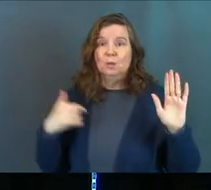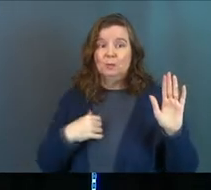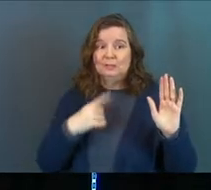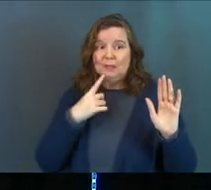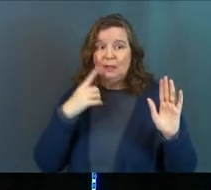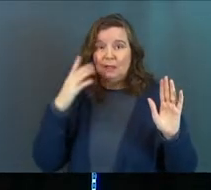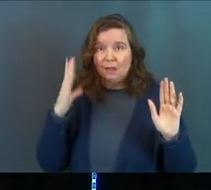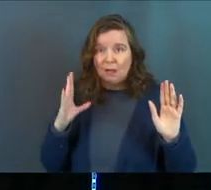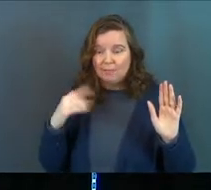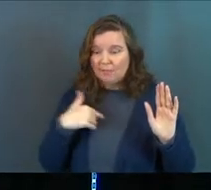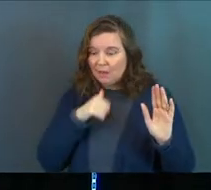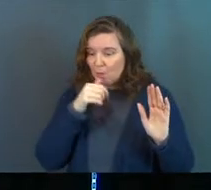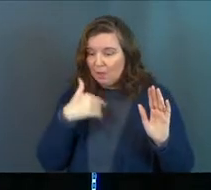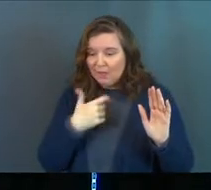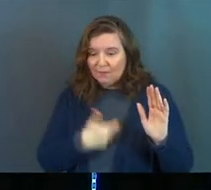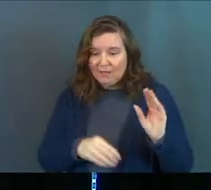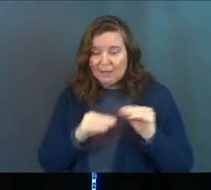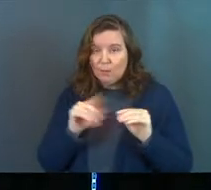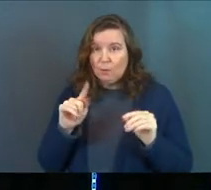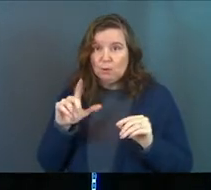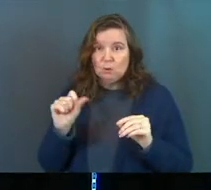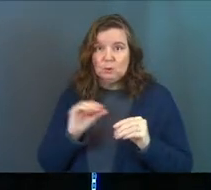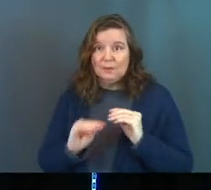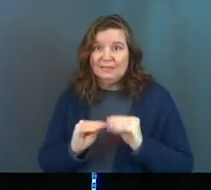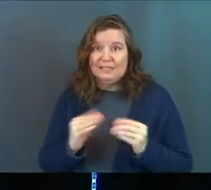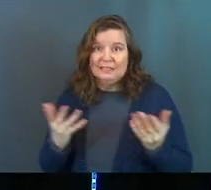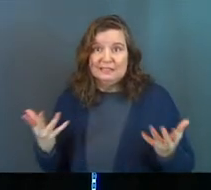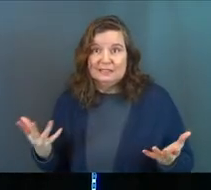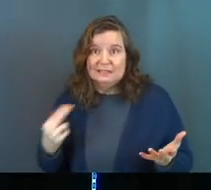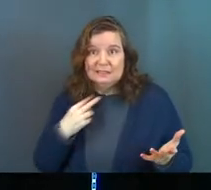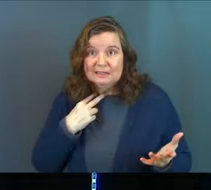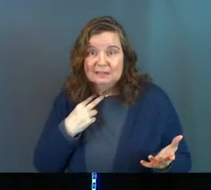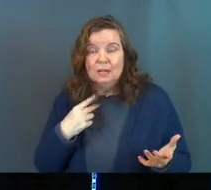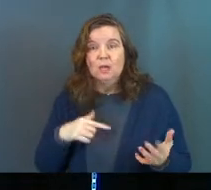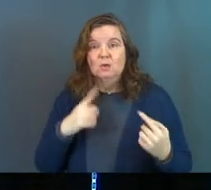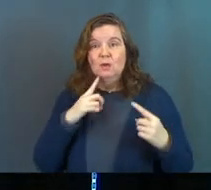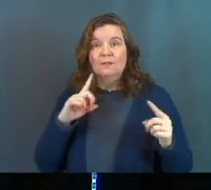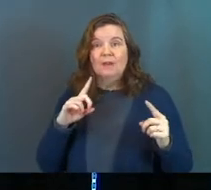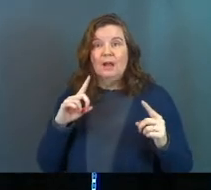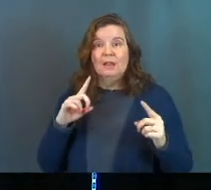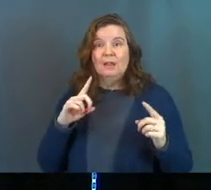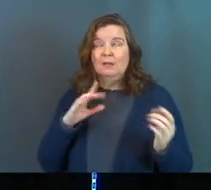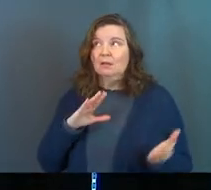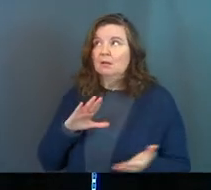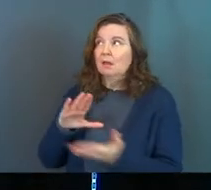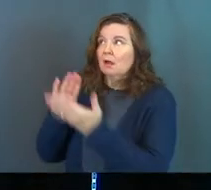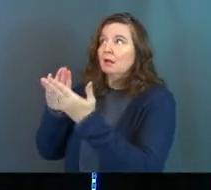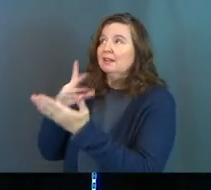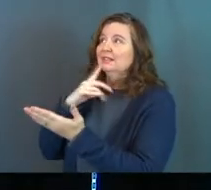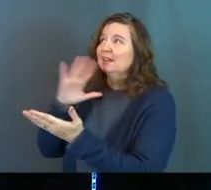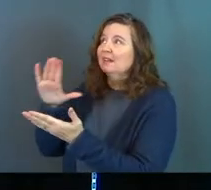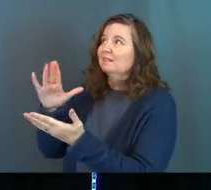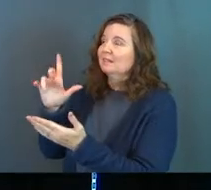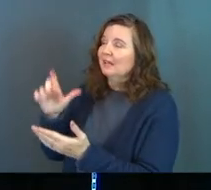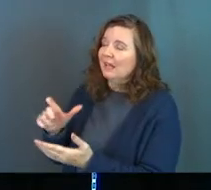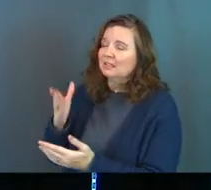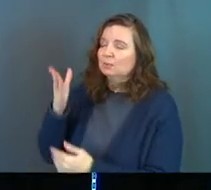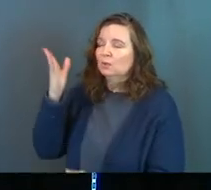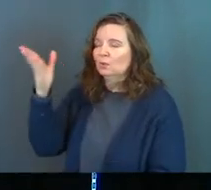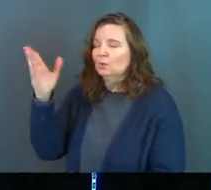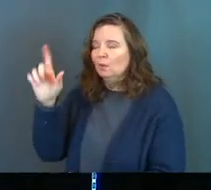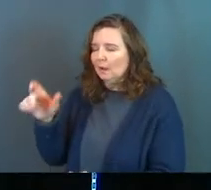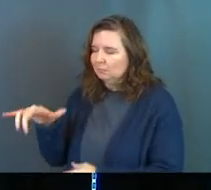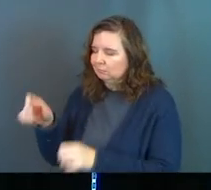say, God, I don't have any more tools to fix this. And you finally come to him and say, it's got to be